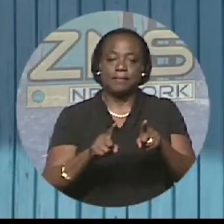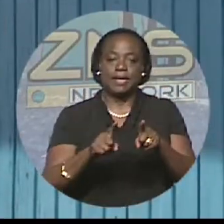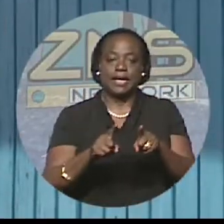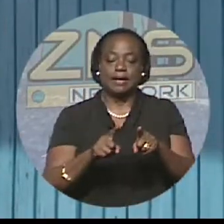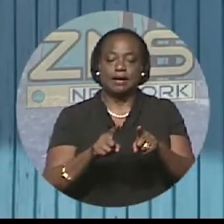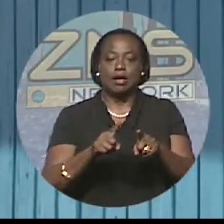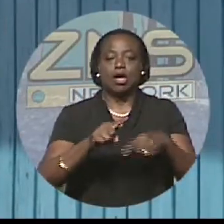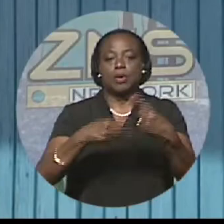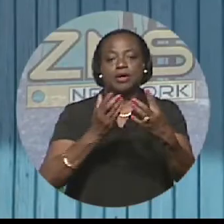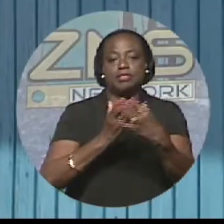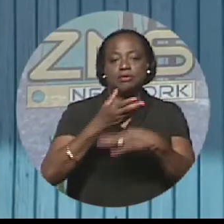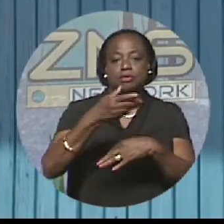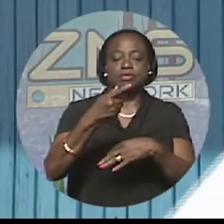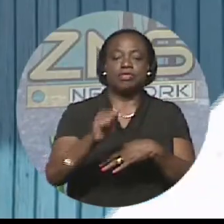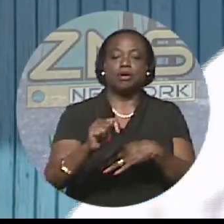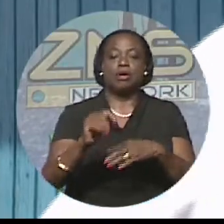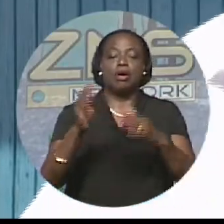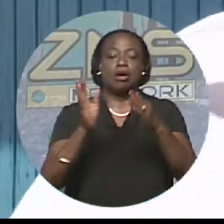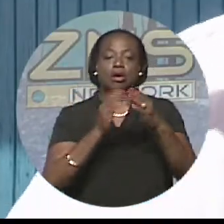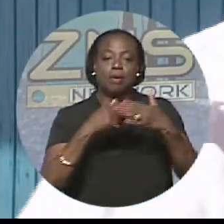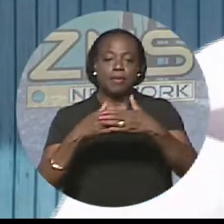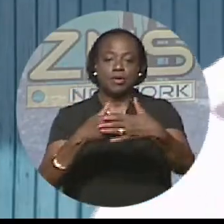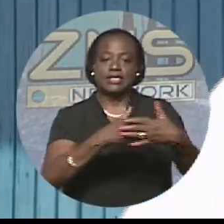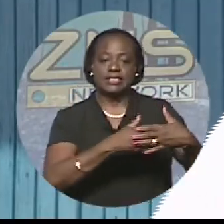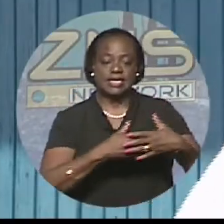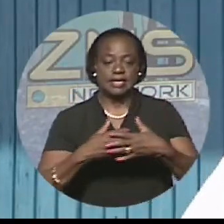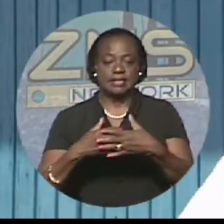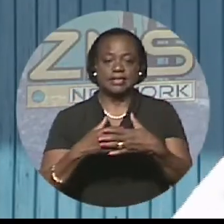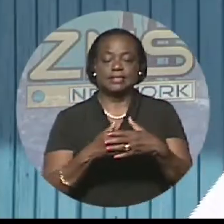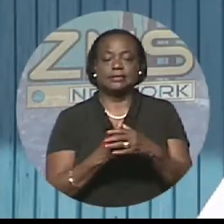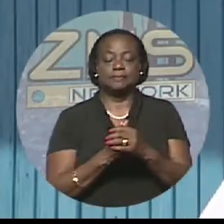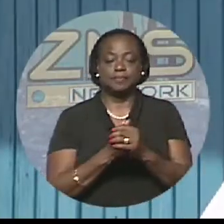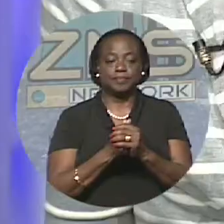and into the pockets of the residents of those communities.